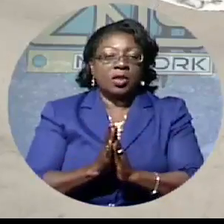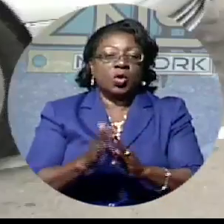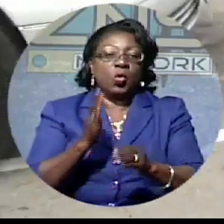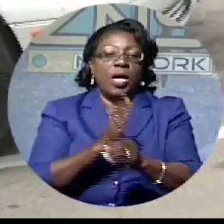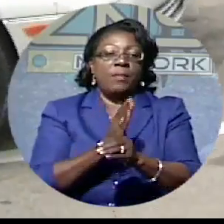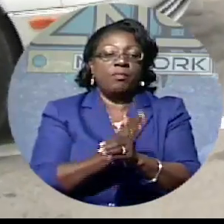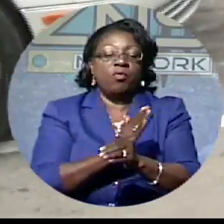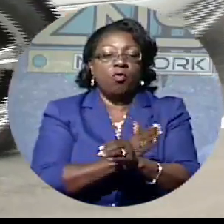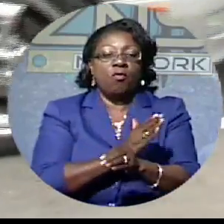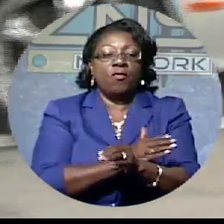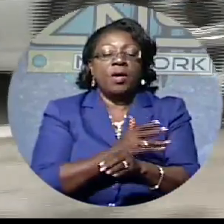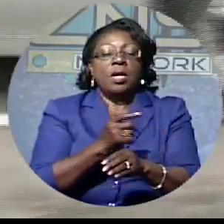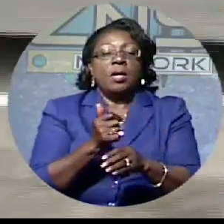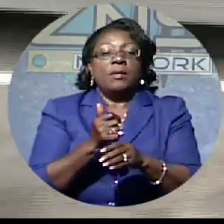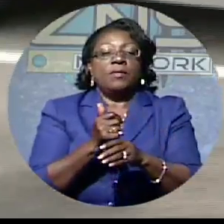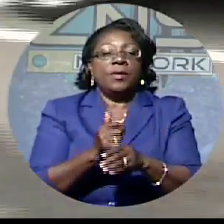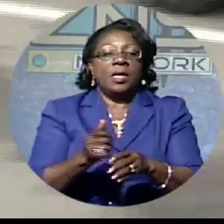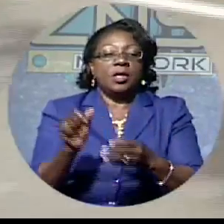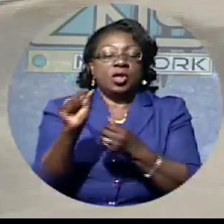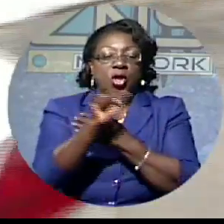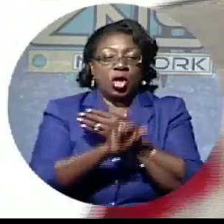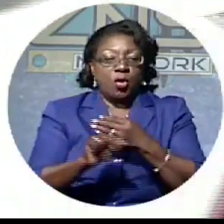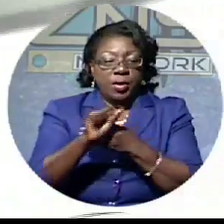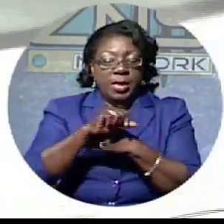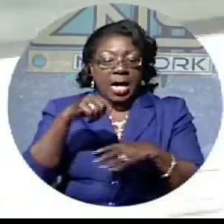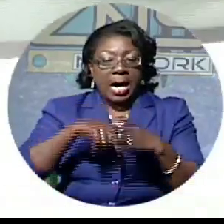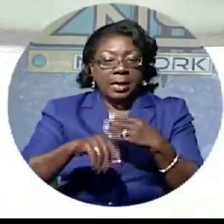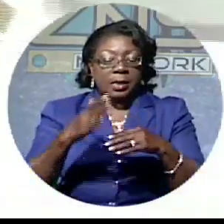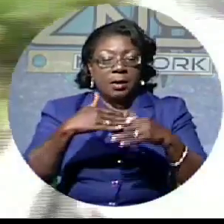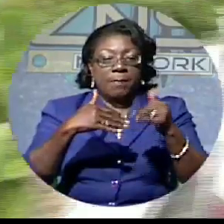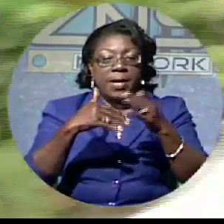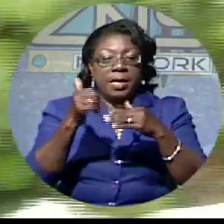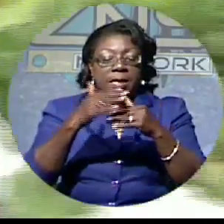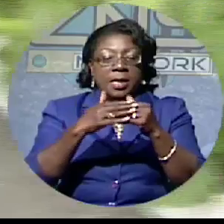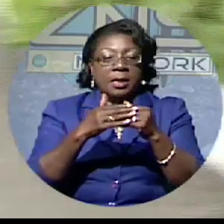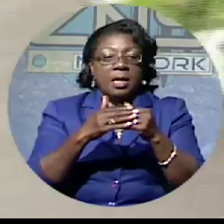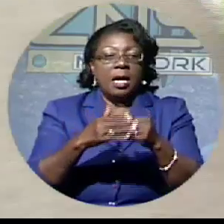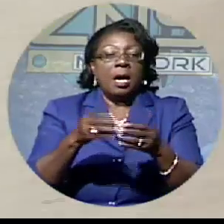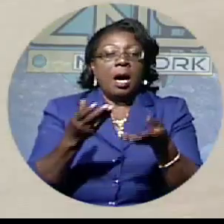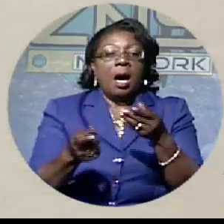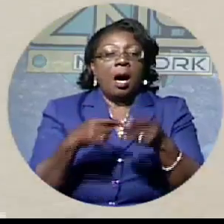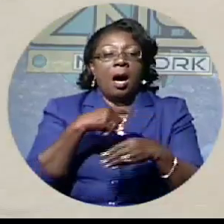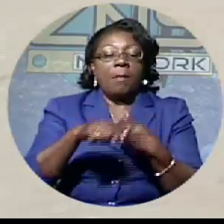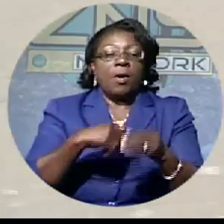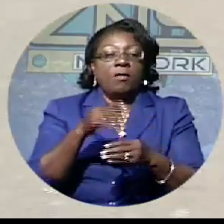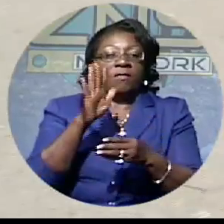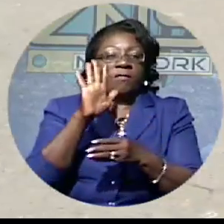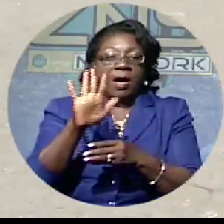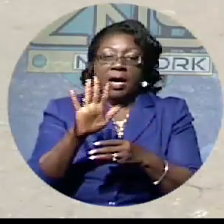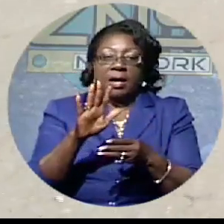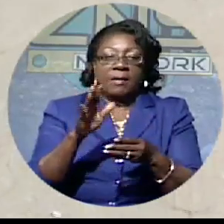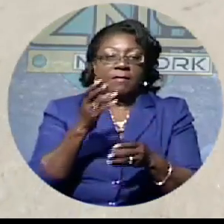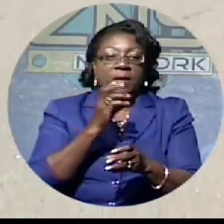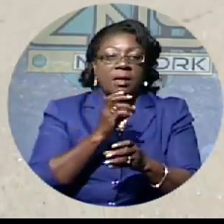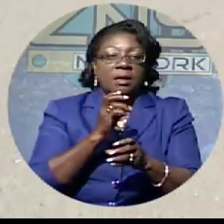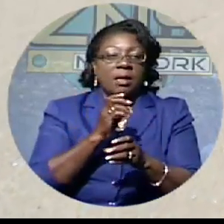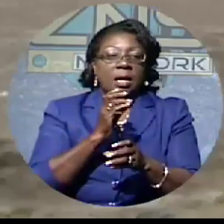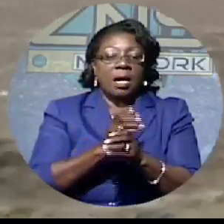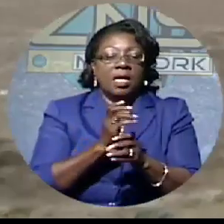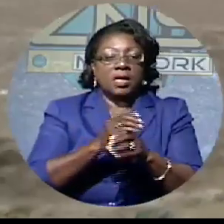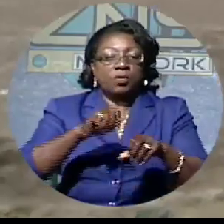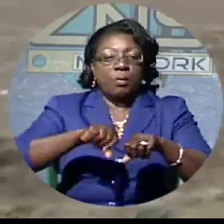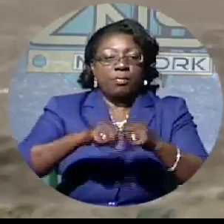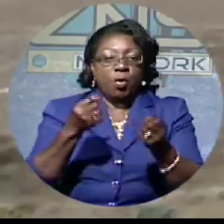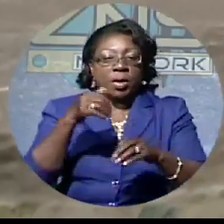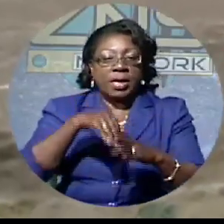that at least five vehicles parked at the R&D Plaza were broken into between 10:30 last night and 1 o'clock this morning. Officer